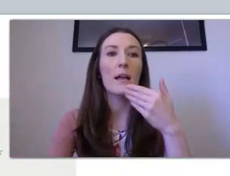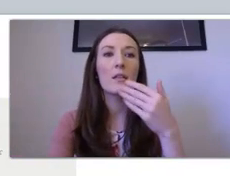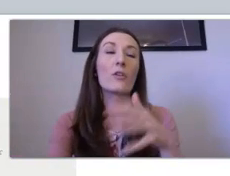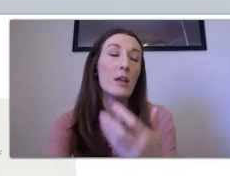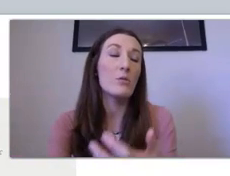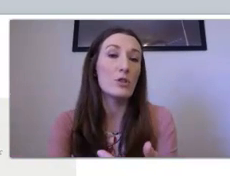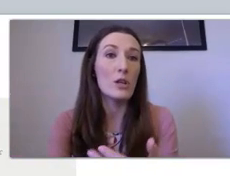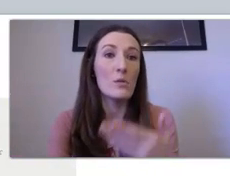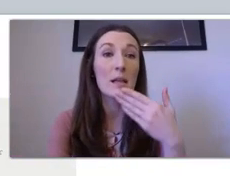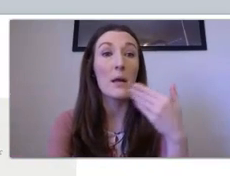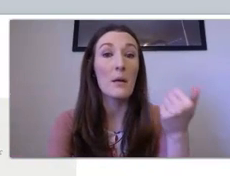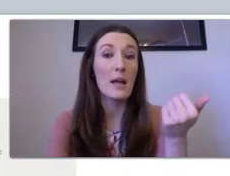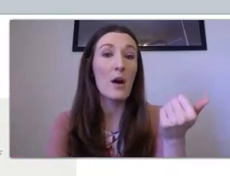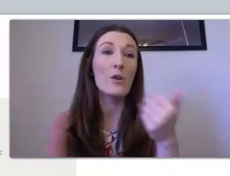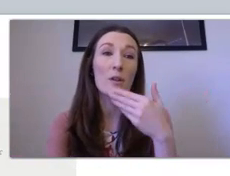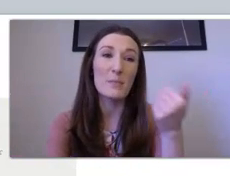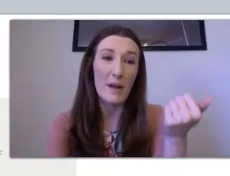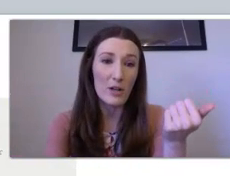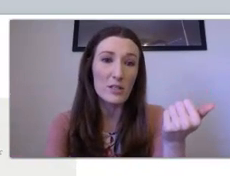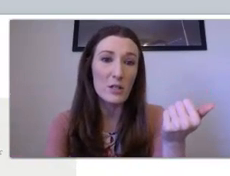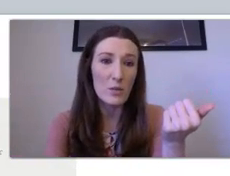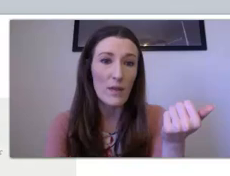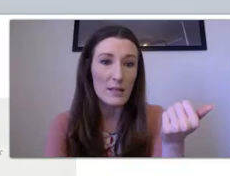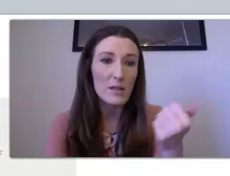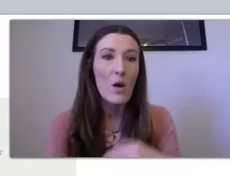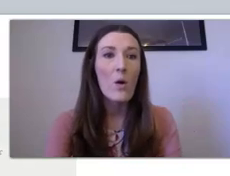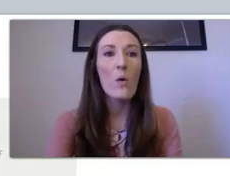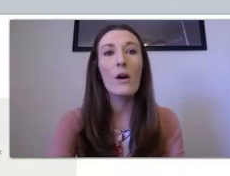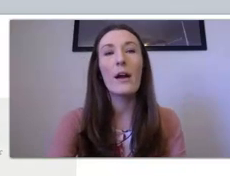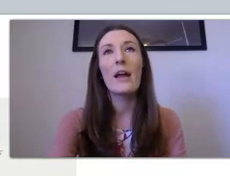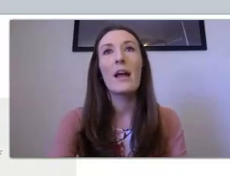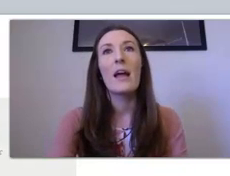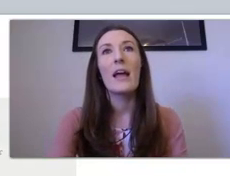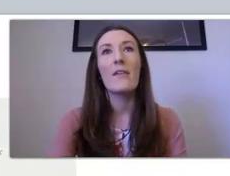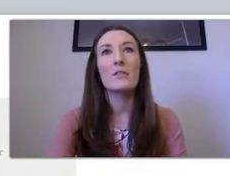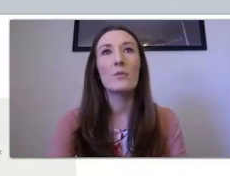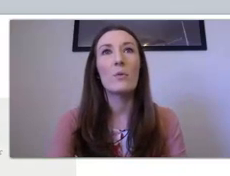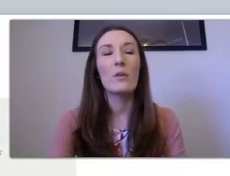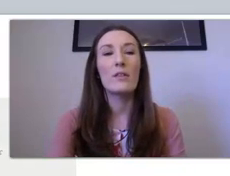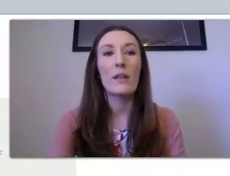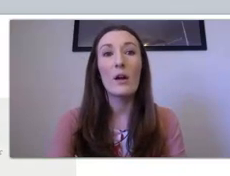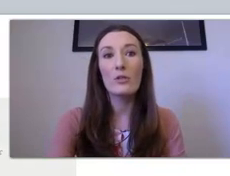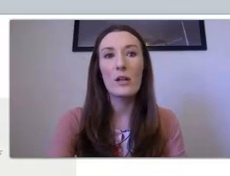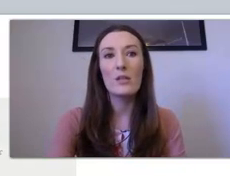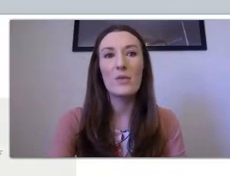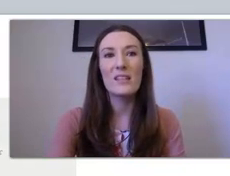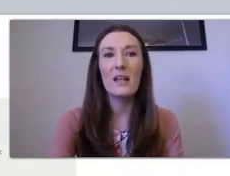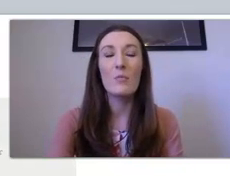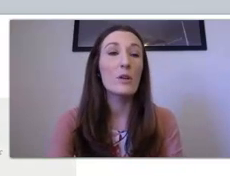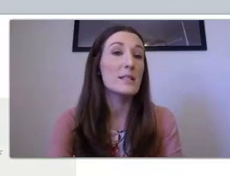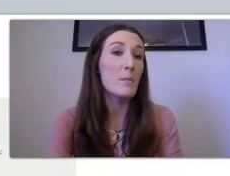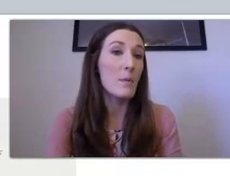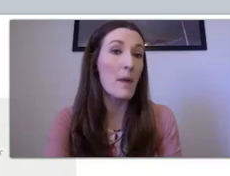should use, like, oh, it's better to do this. Or if it's a rule and they're like, oh, should I do